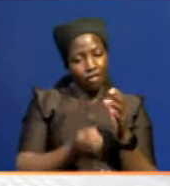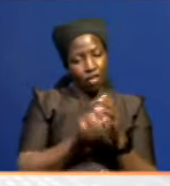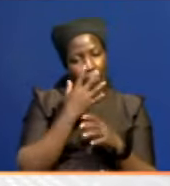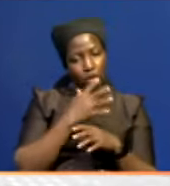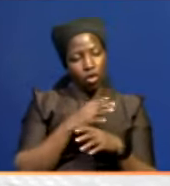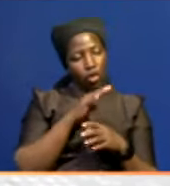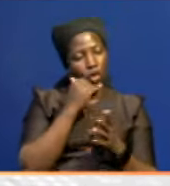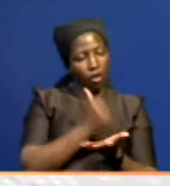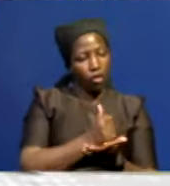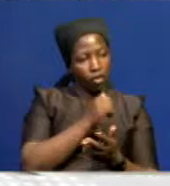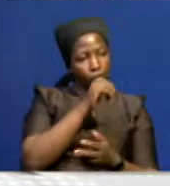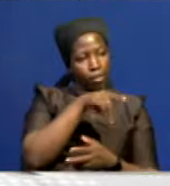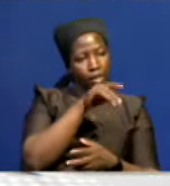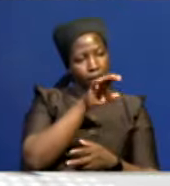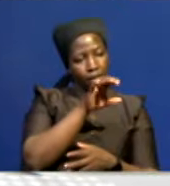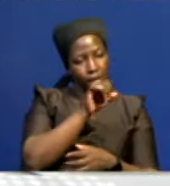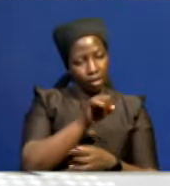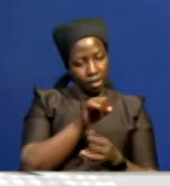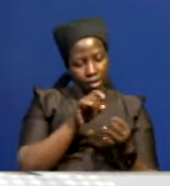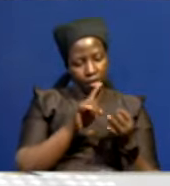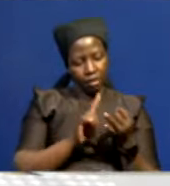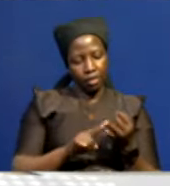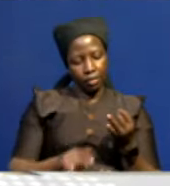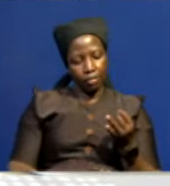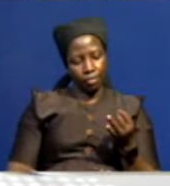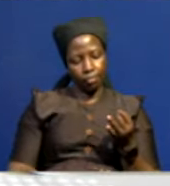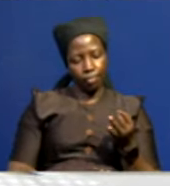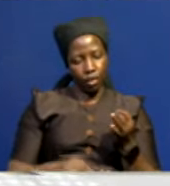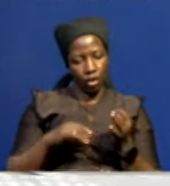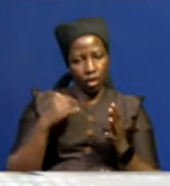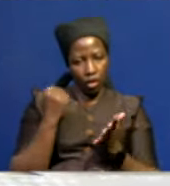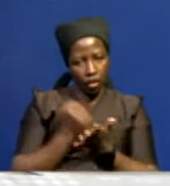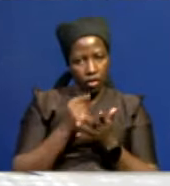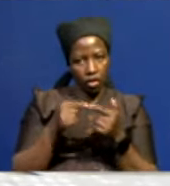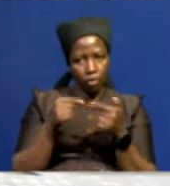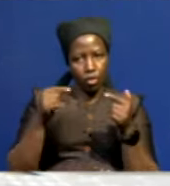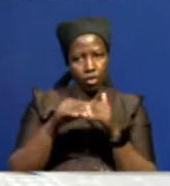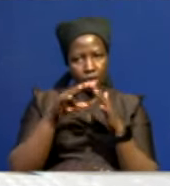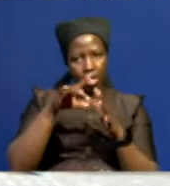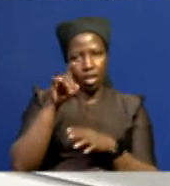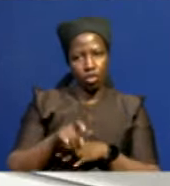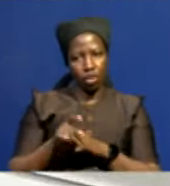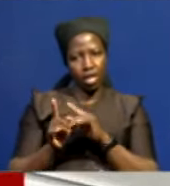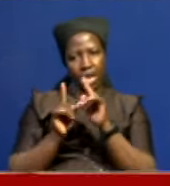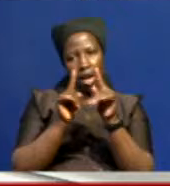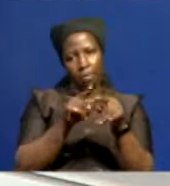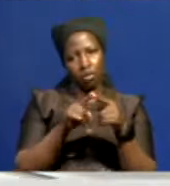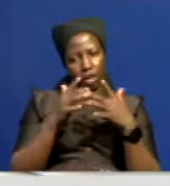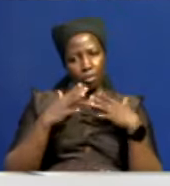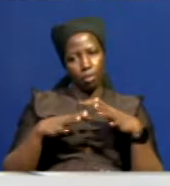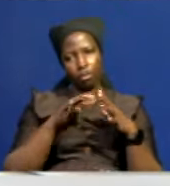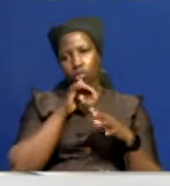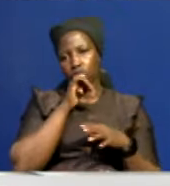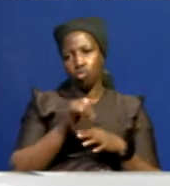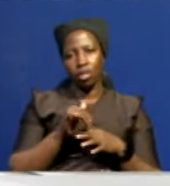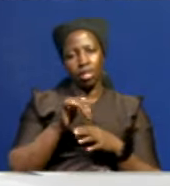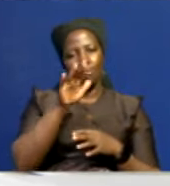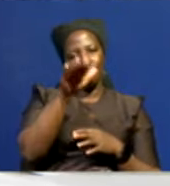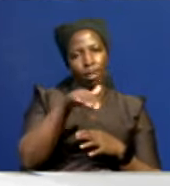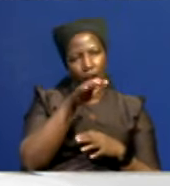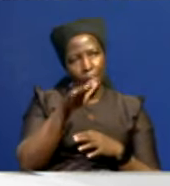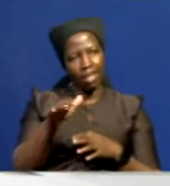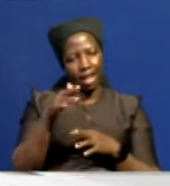the Prime Cabinet Secretary as well as the office of the opposition leader, it should go to the people. It should not be a preserve of the